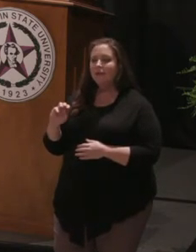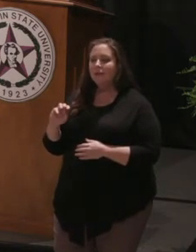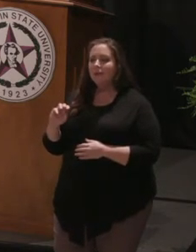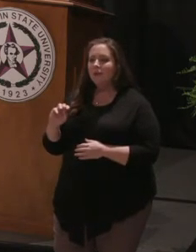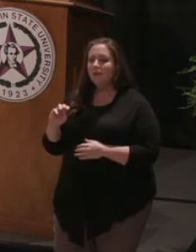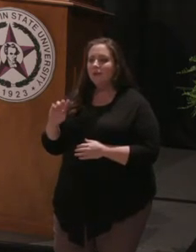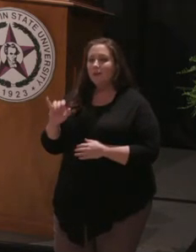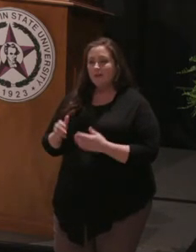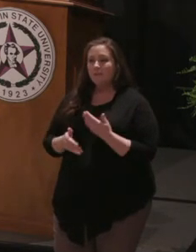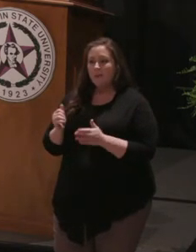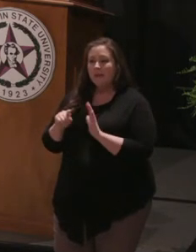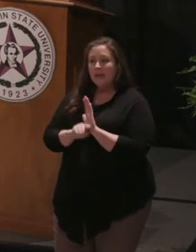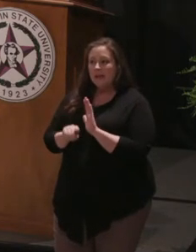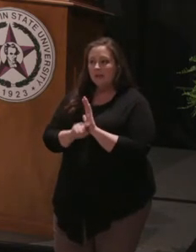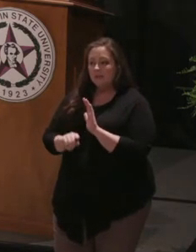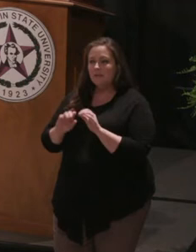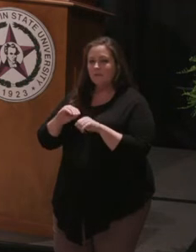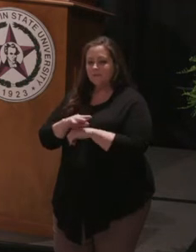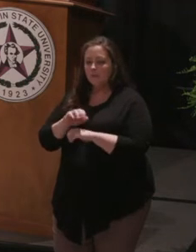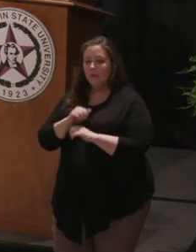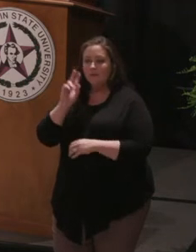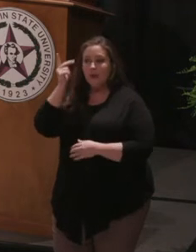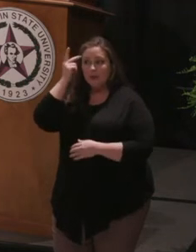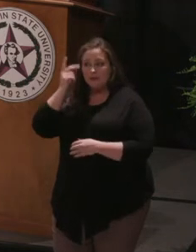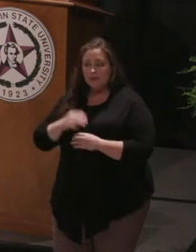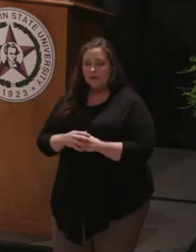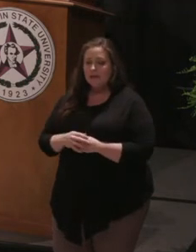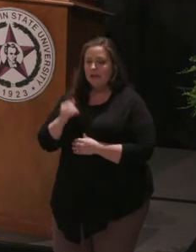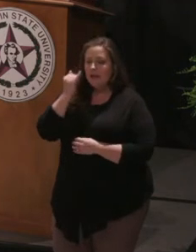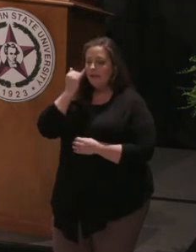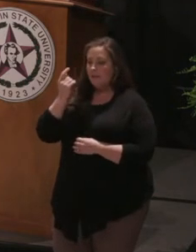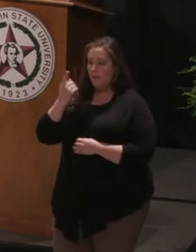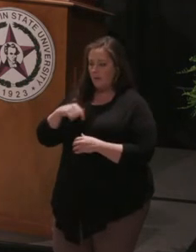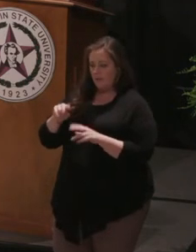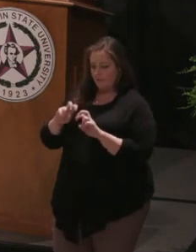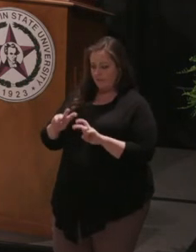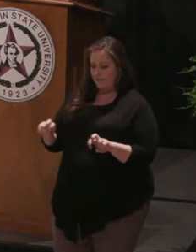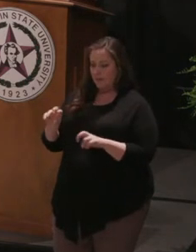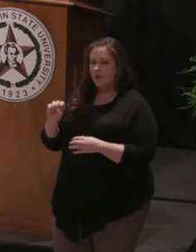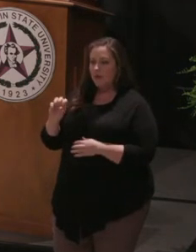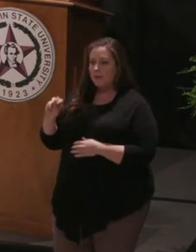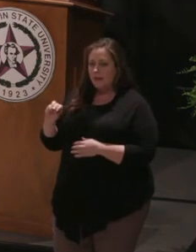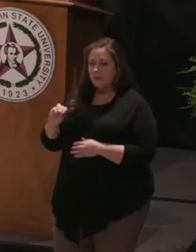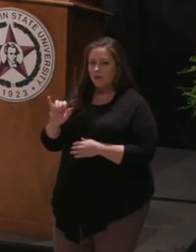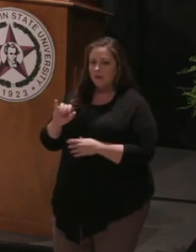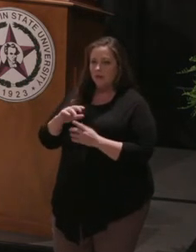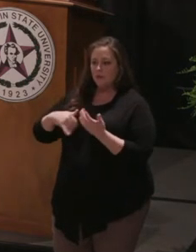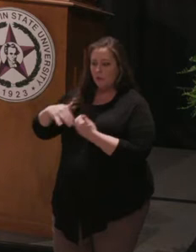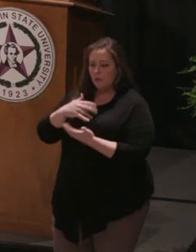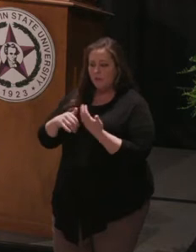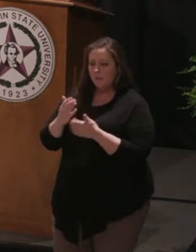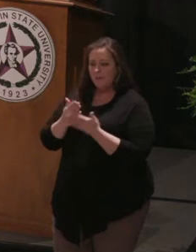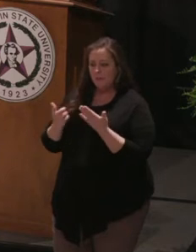is mostly negative when it comes to politics. If we look at it through a social prism, we